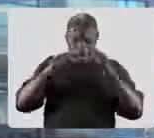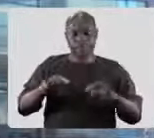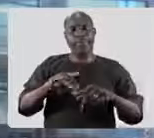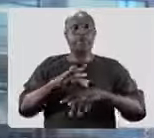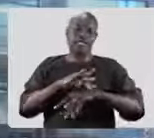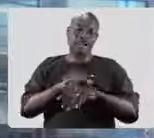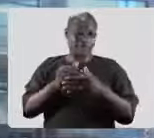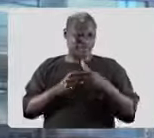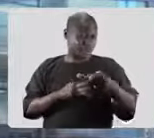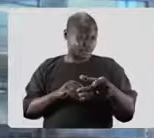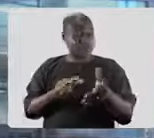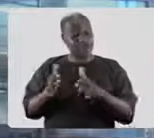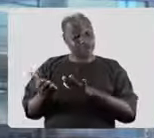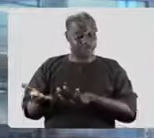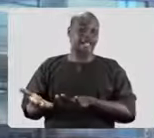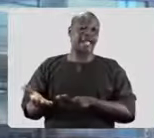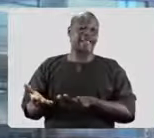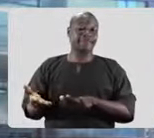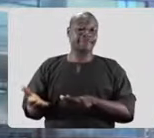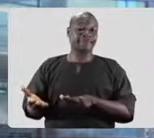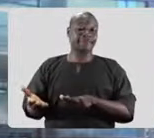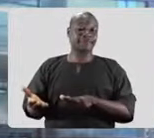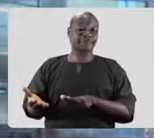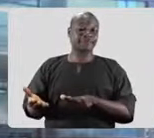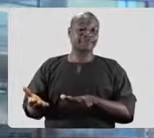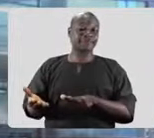so ansa no nyankopon atemwo no aba abedro